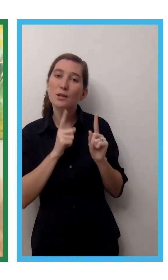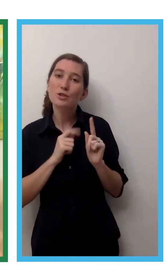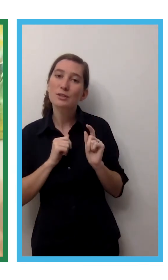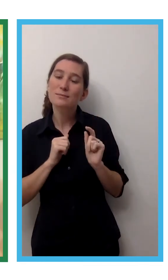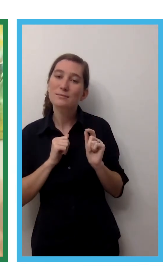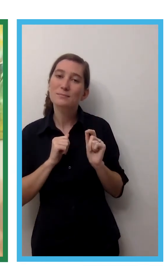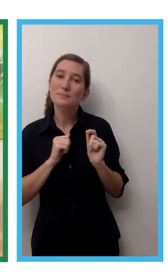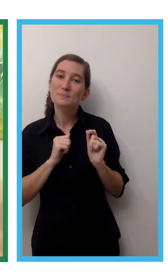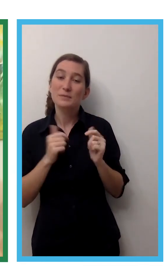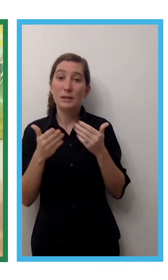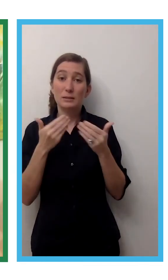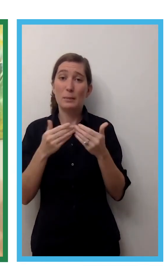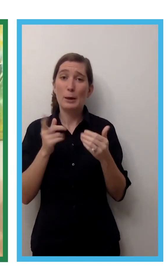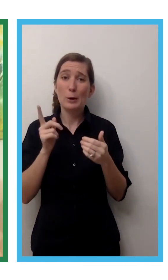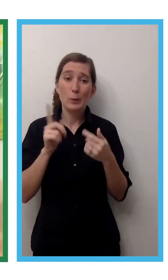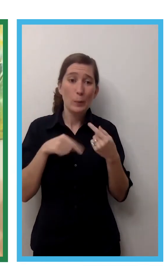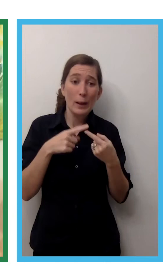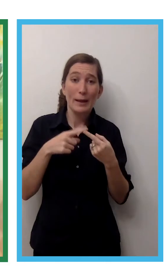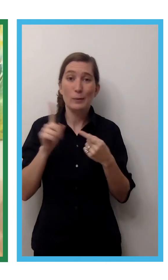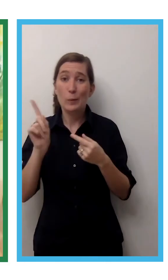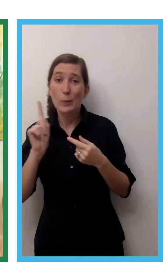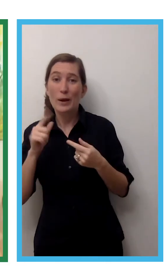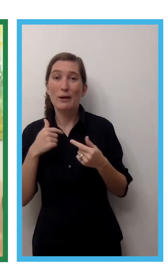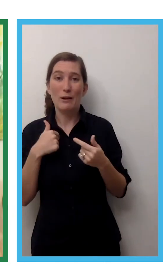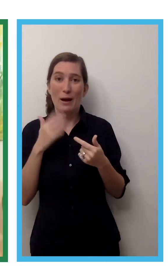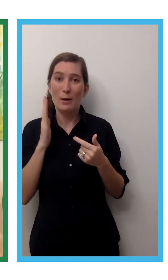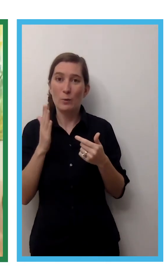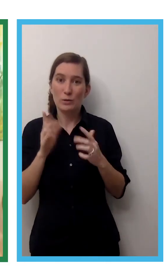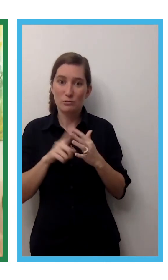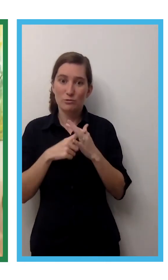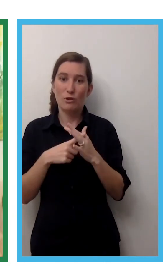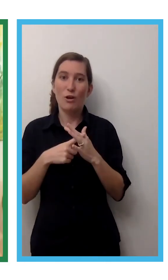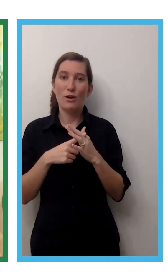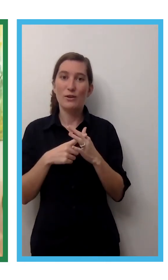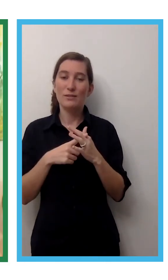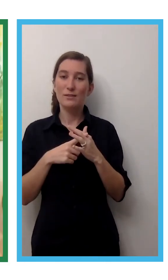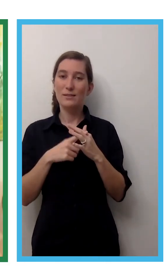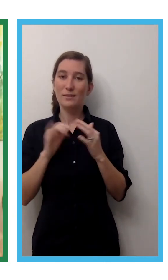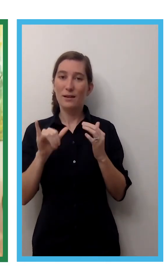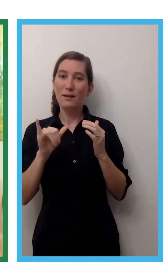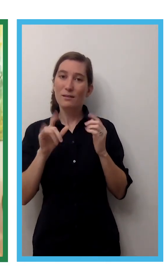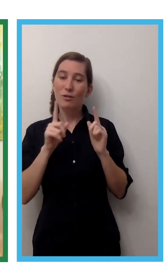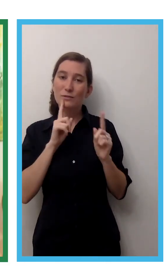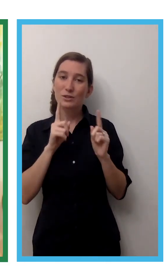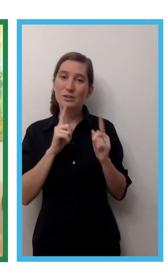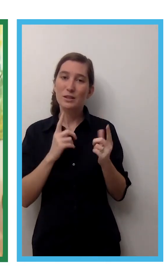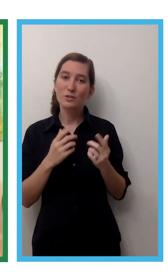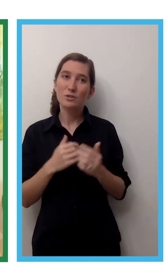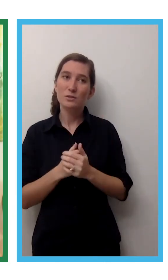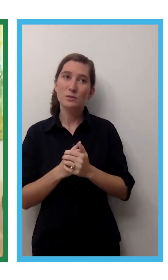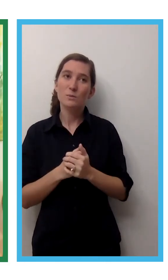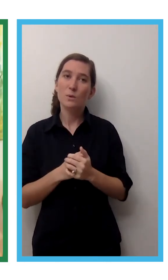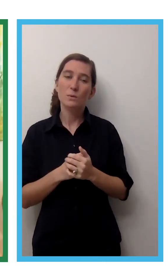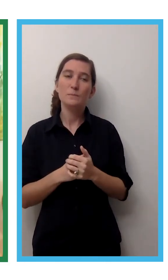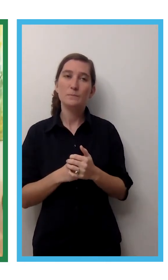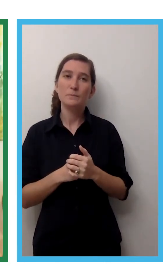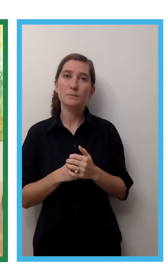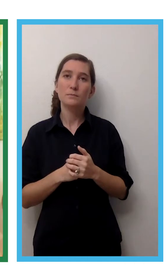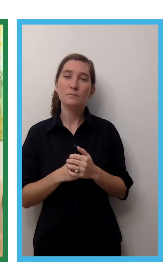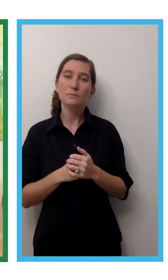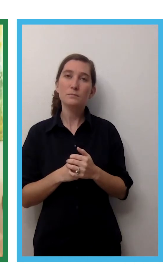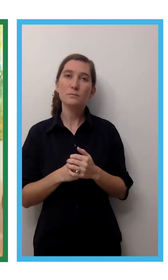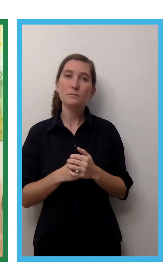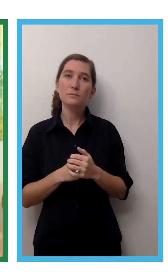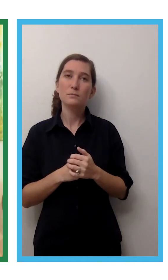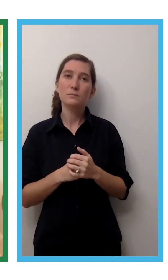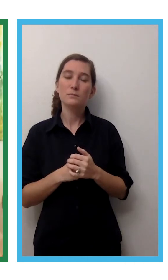But I think that, that gives you this partly, you know,